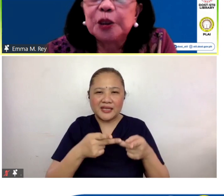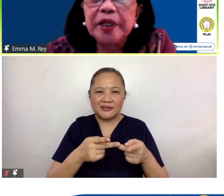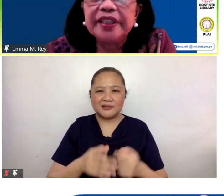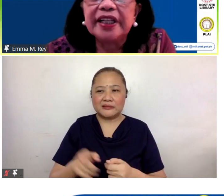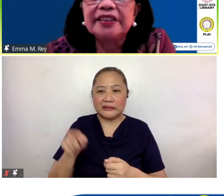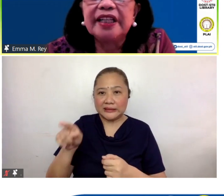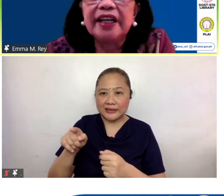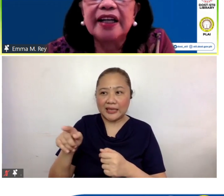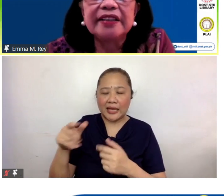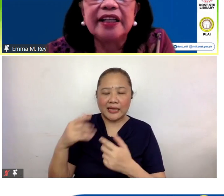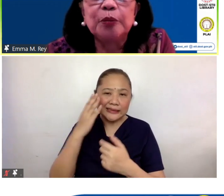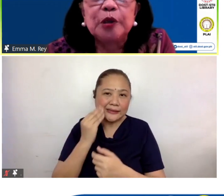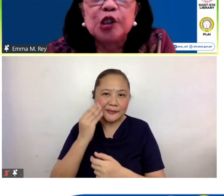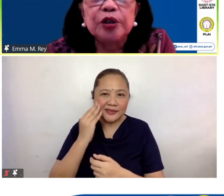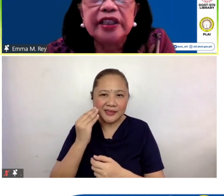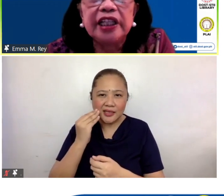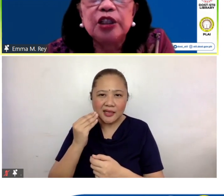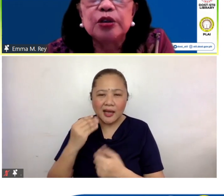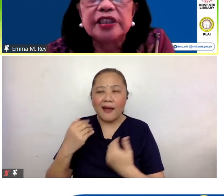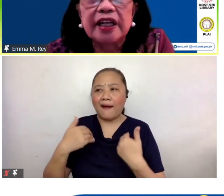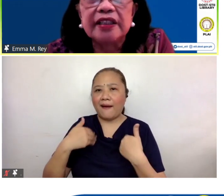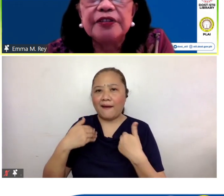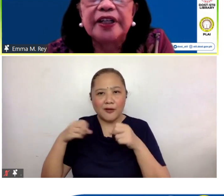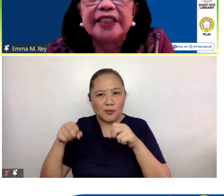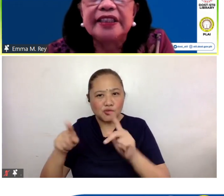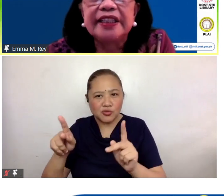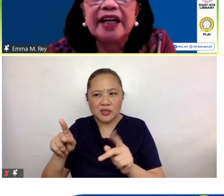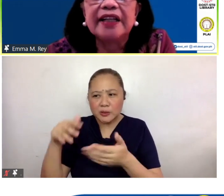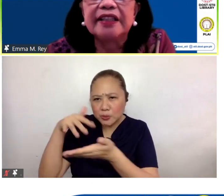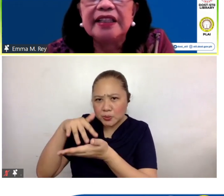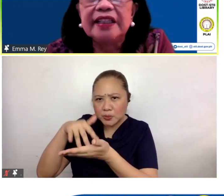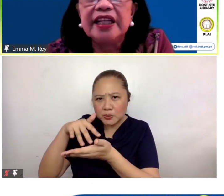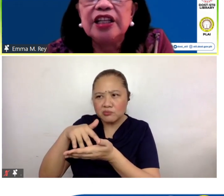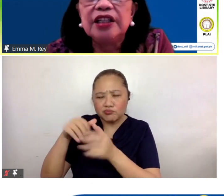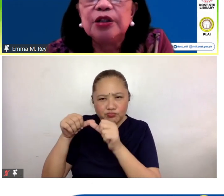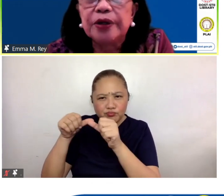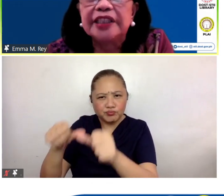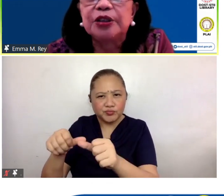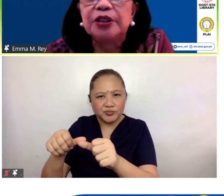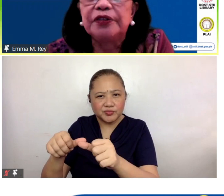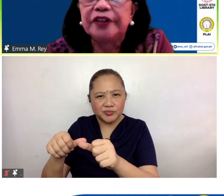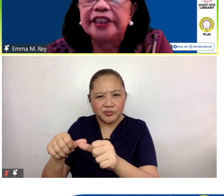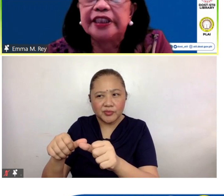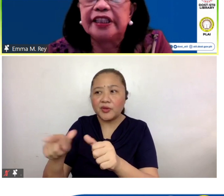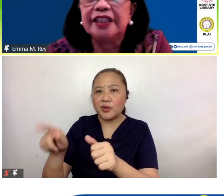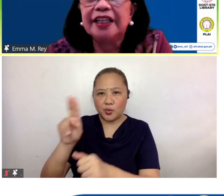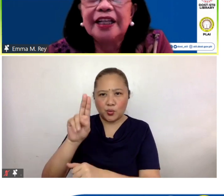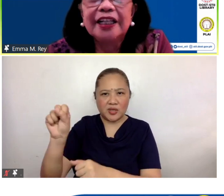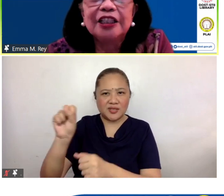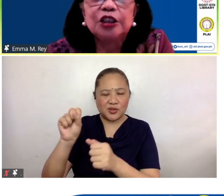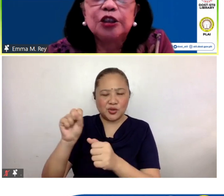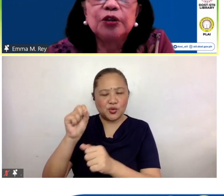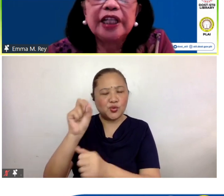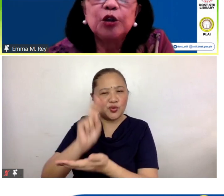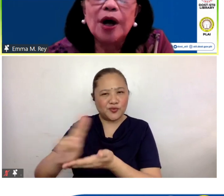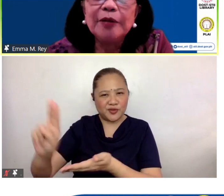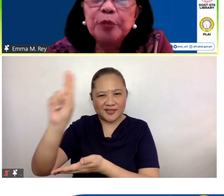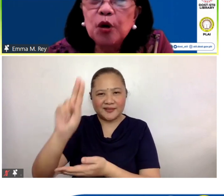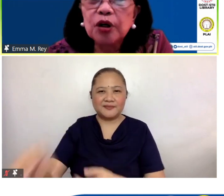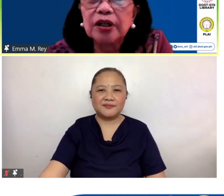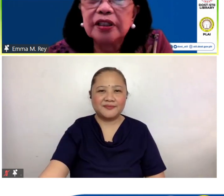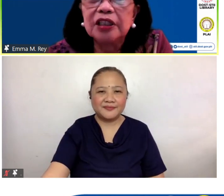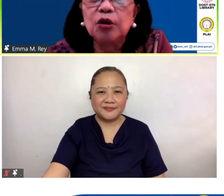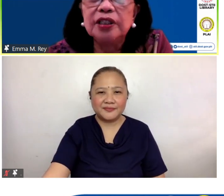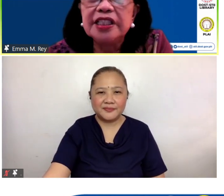this experience, he got an opportunity to study further at a leading US university, so that one